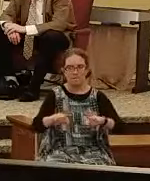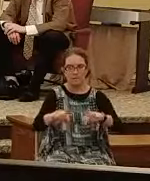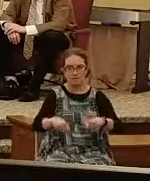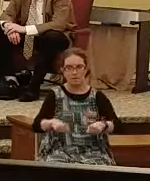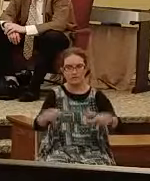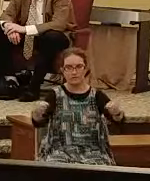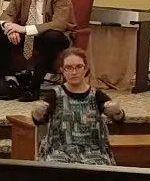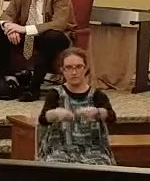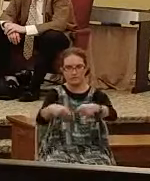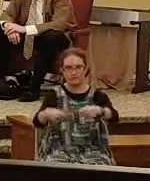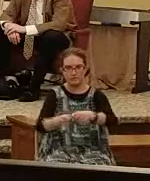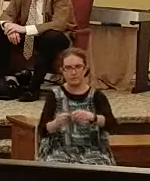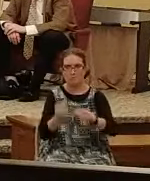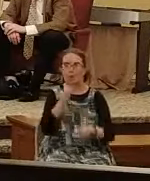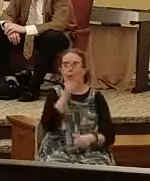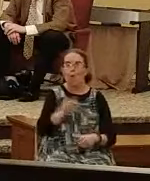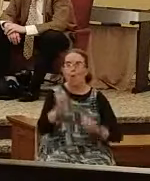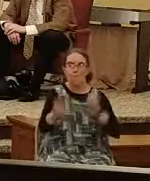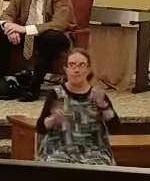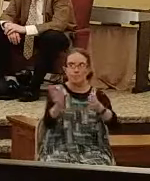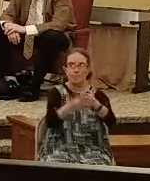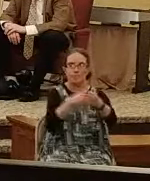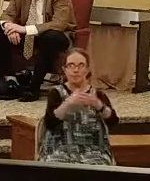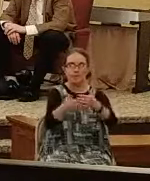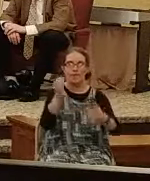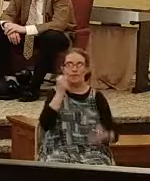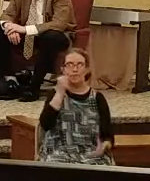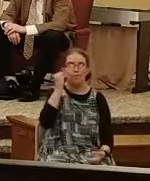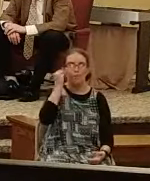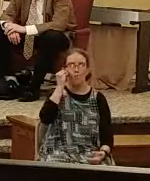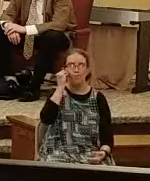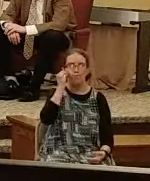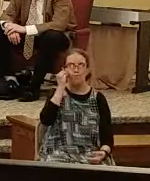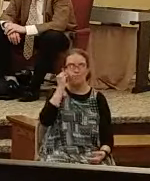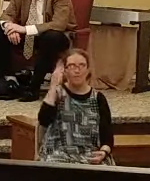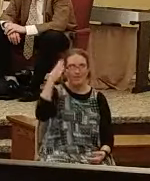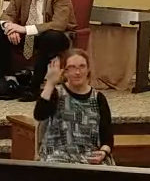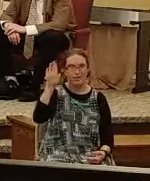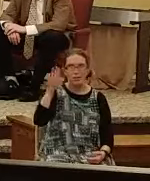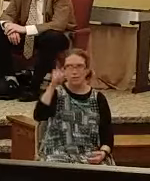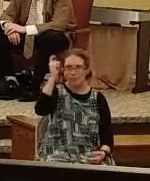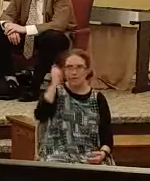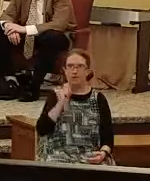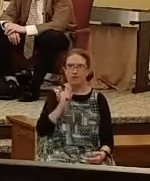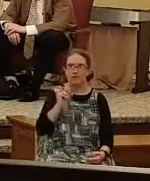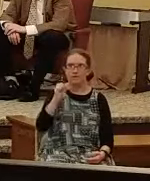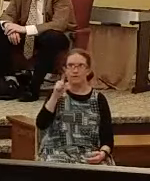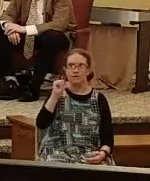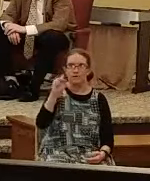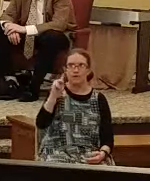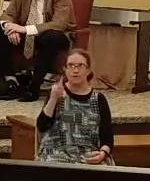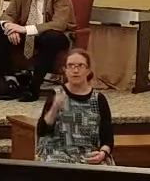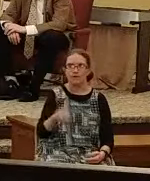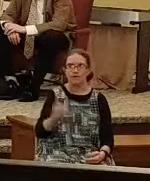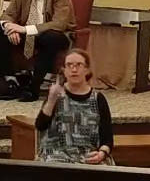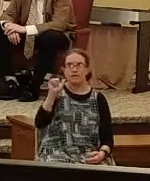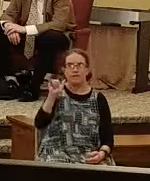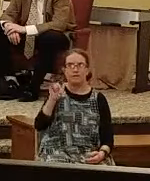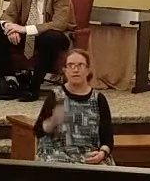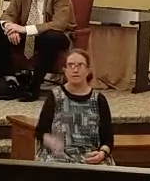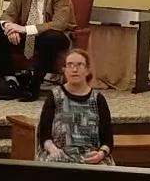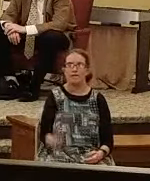them, helping the old people paint their houses. But they didn't know that because it was so slick and so sly. But